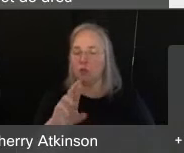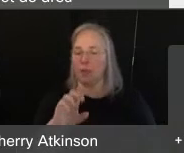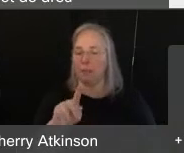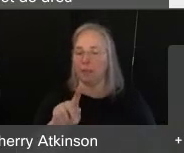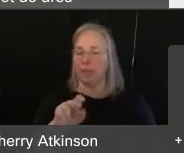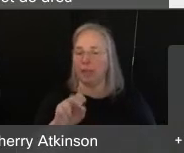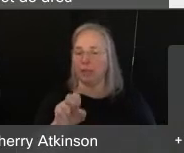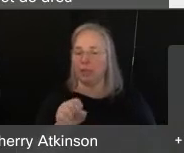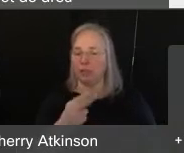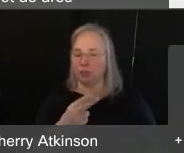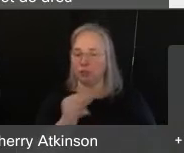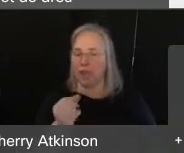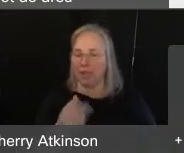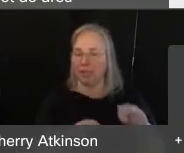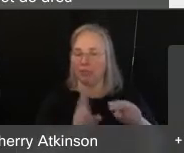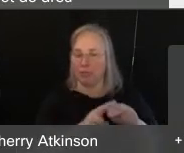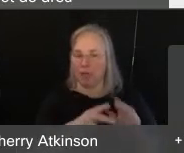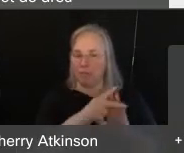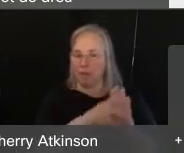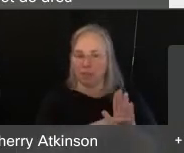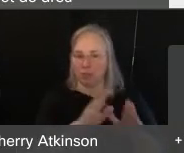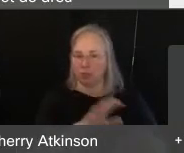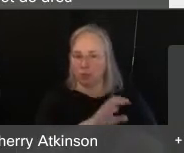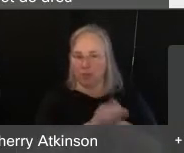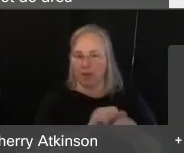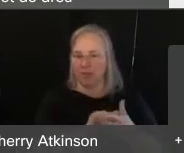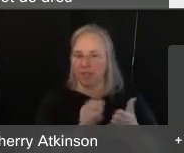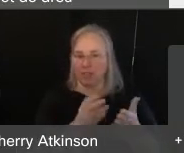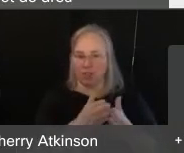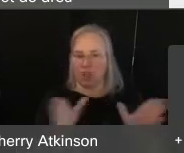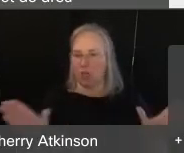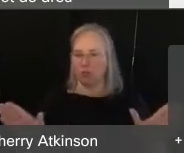policy reserve. So that's just a general